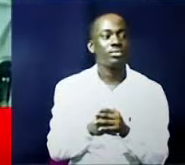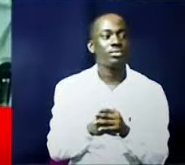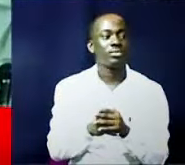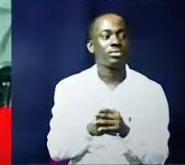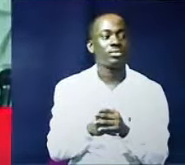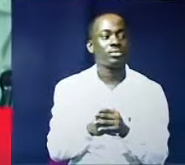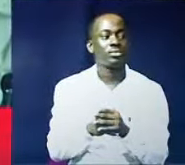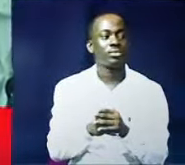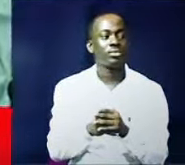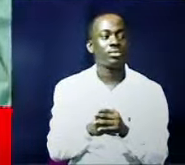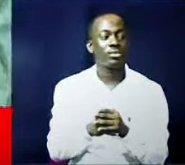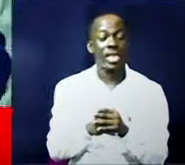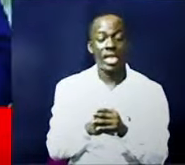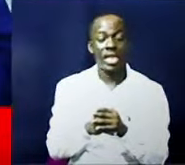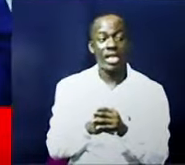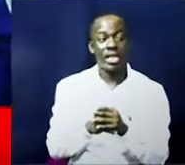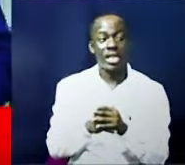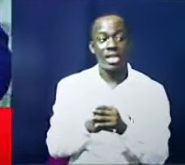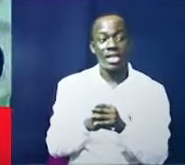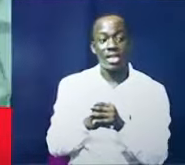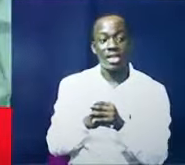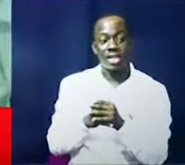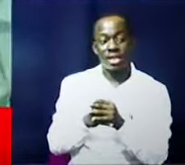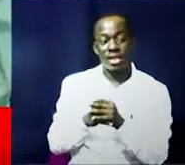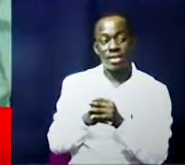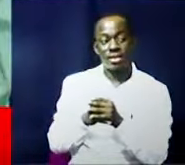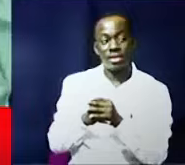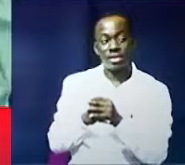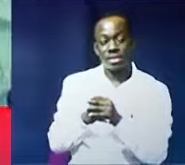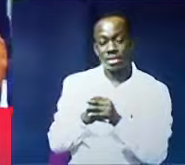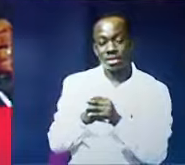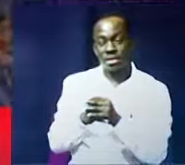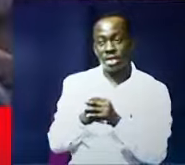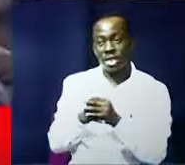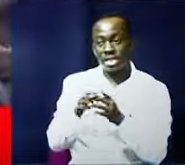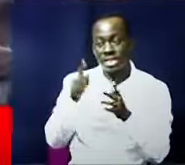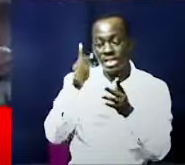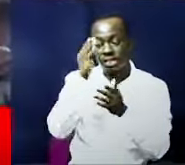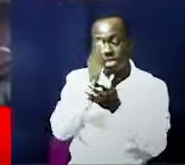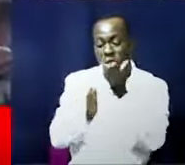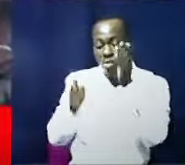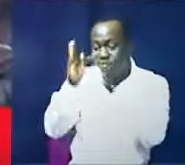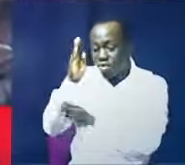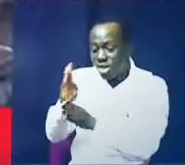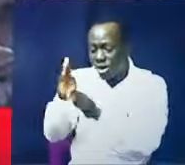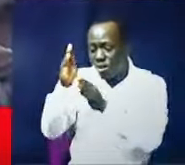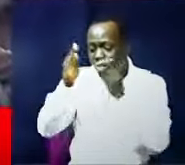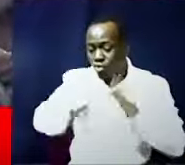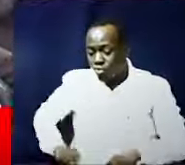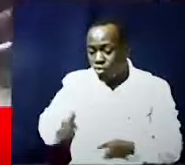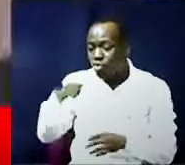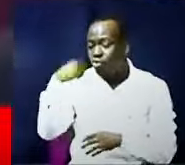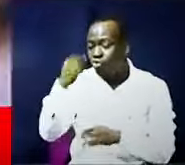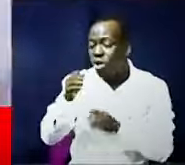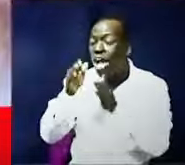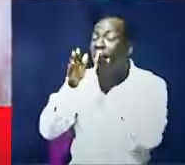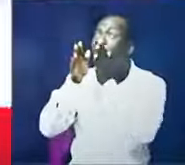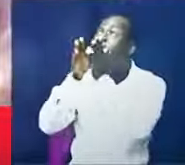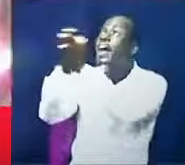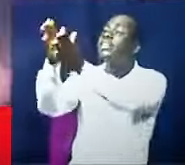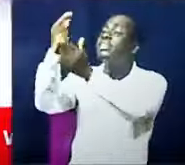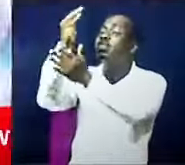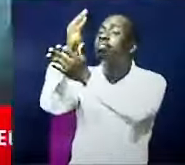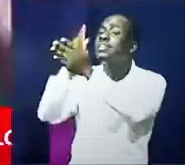his or her God. I was saying, who say, Eopia or Bessra, dear, every young coupon chain. And that